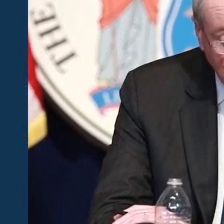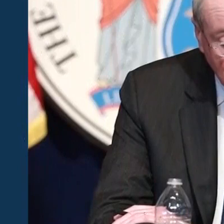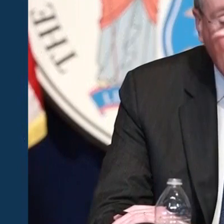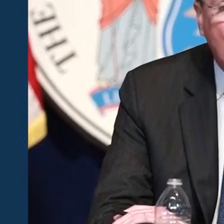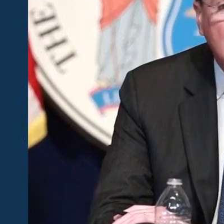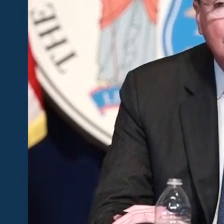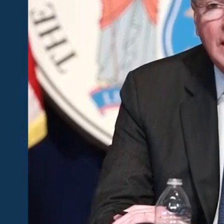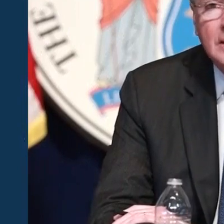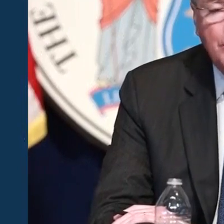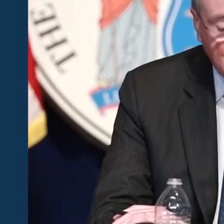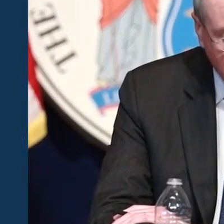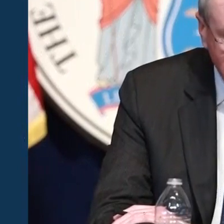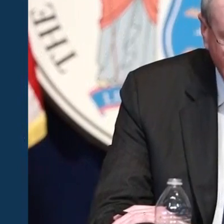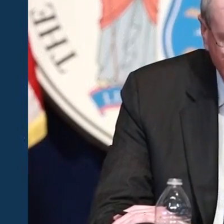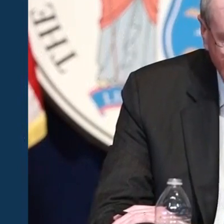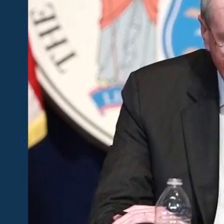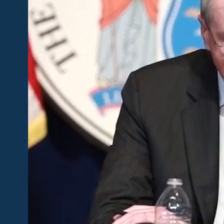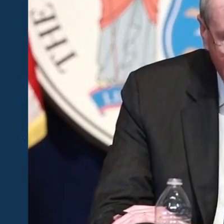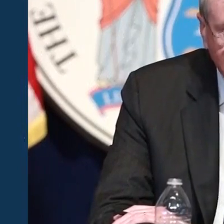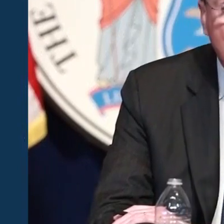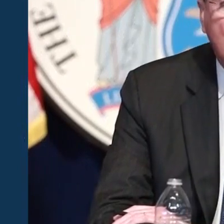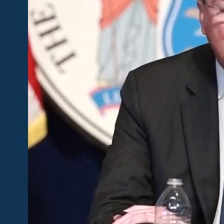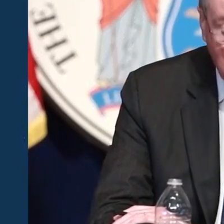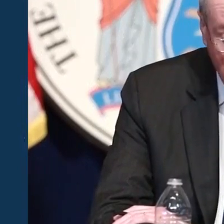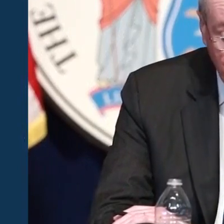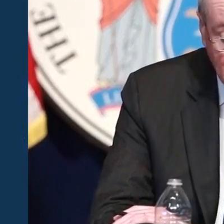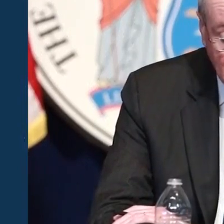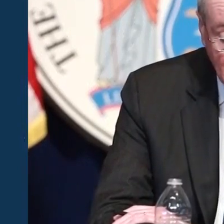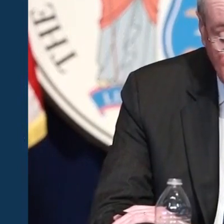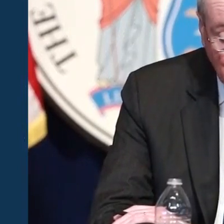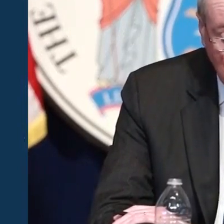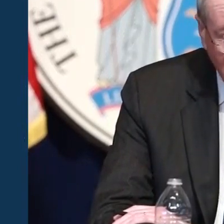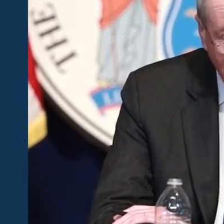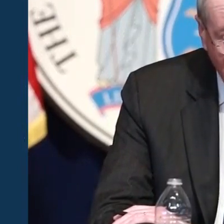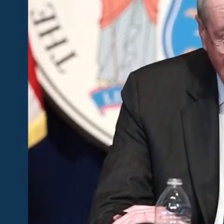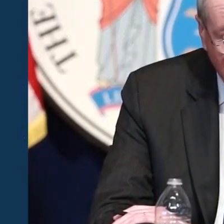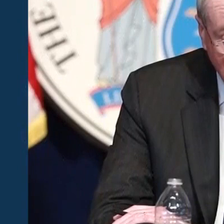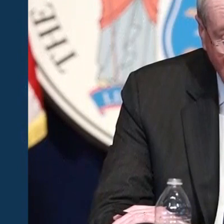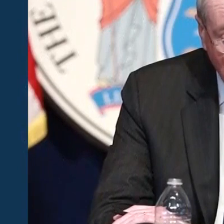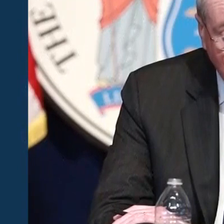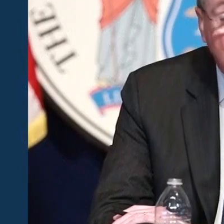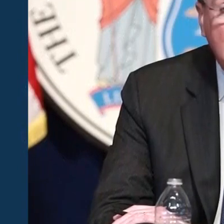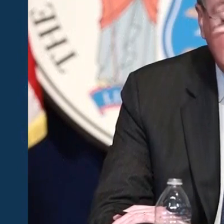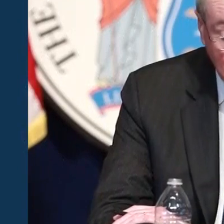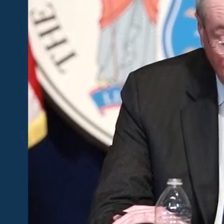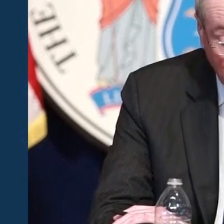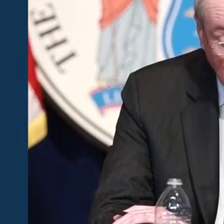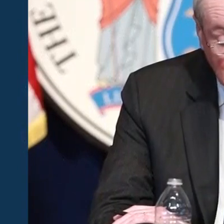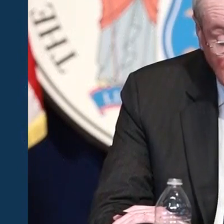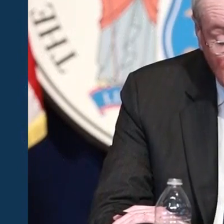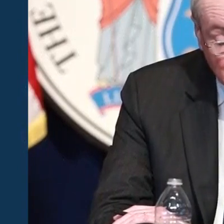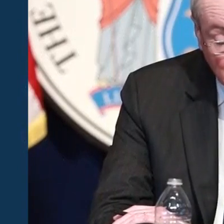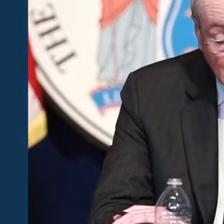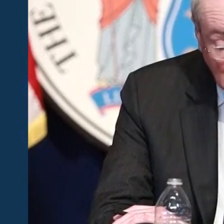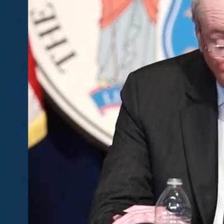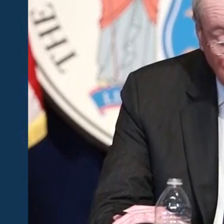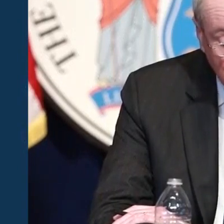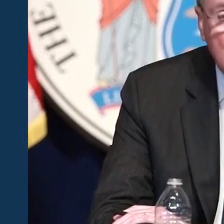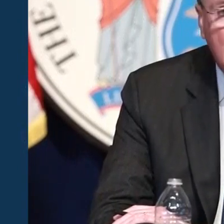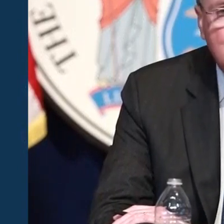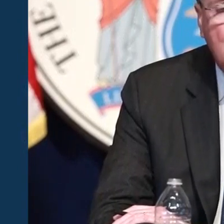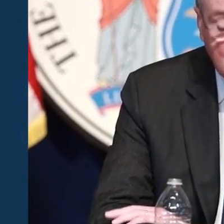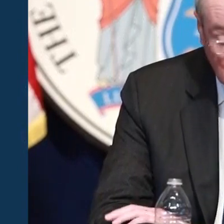whom he is now reunited, bless them both, called New Jersey home. And it is here where they raised their daughters, Deaconess Andra